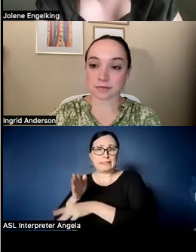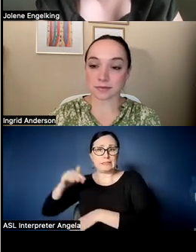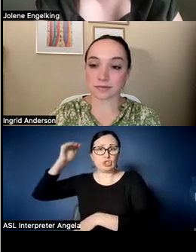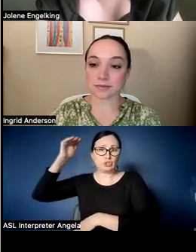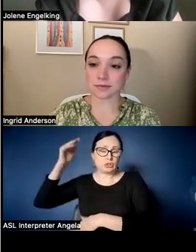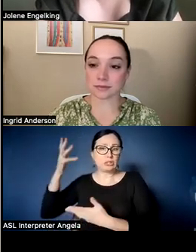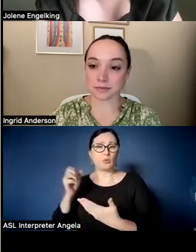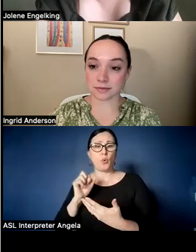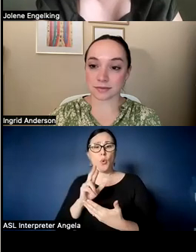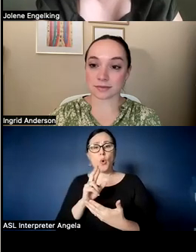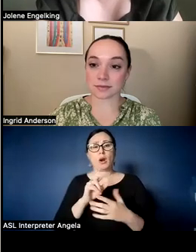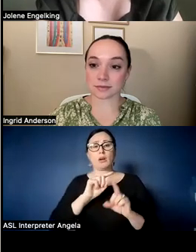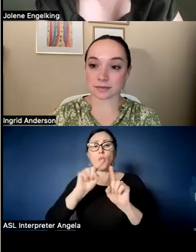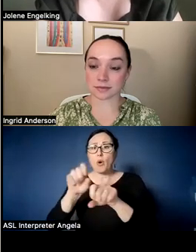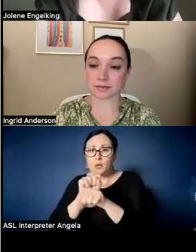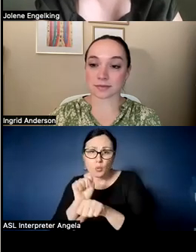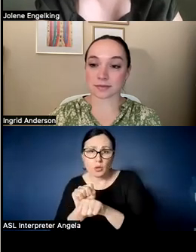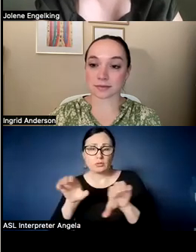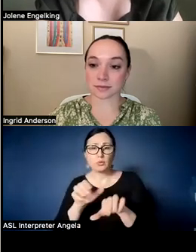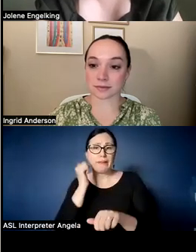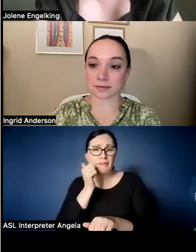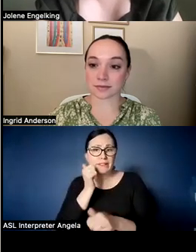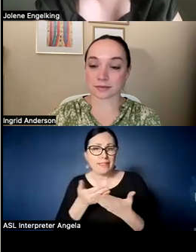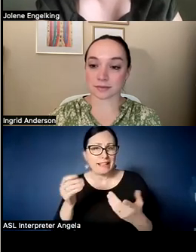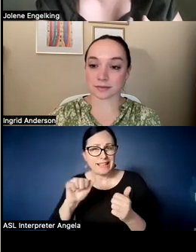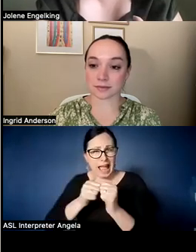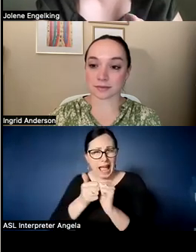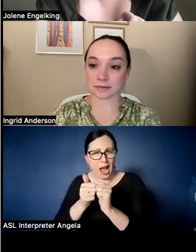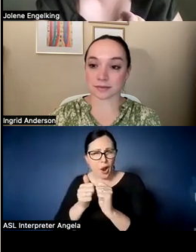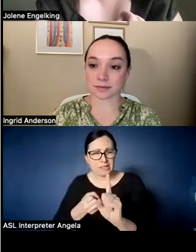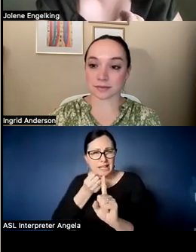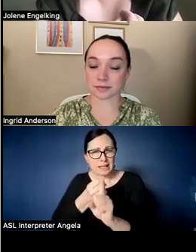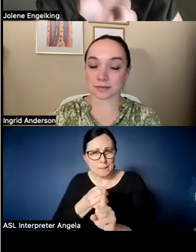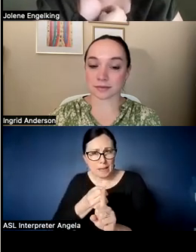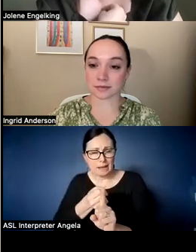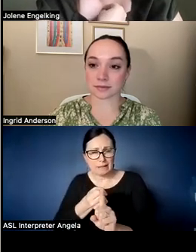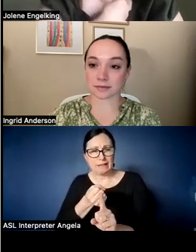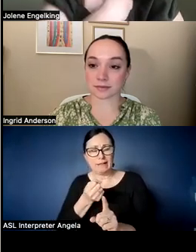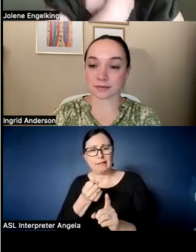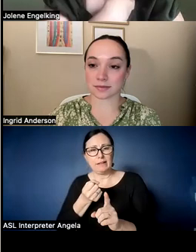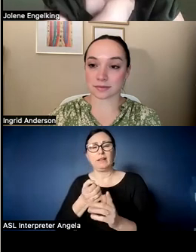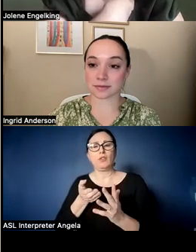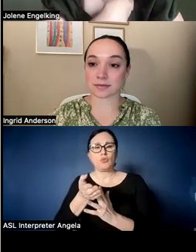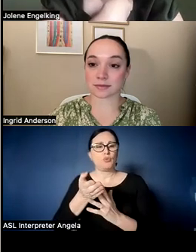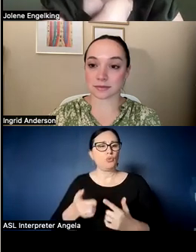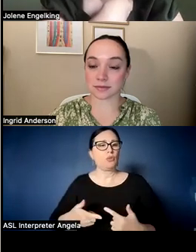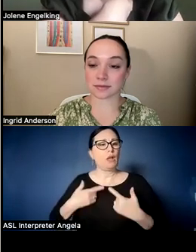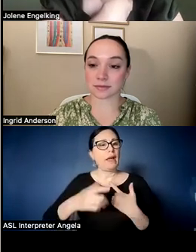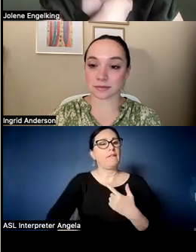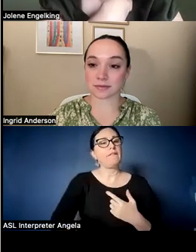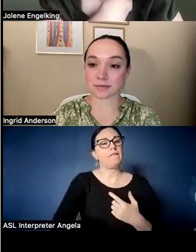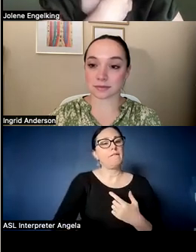to work, doing our everyday things, and thinking about how sexual violence has that impact on us as